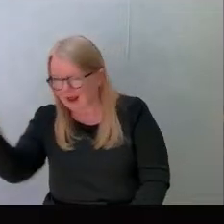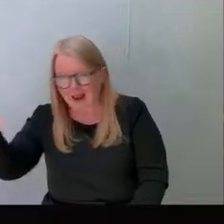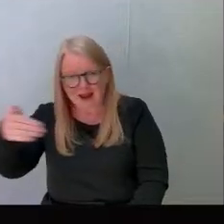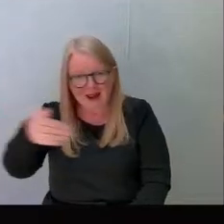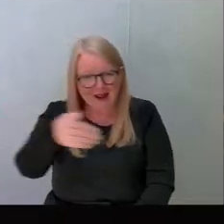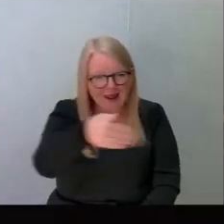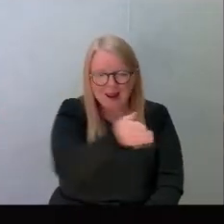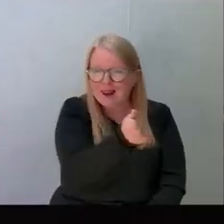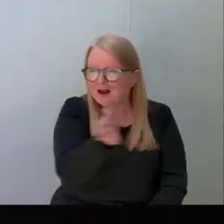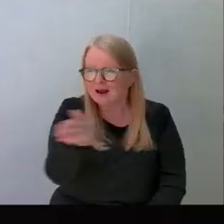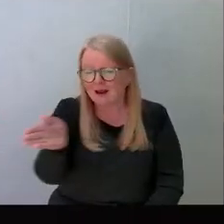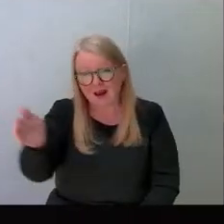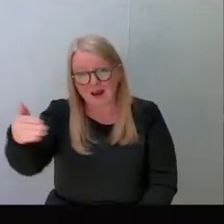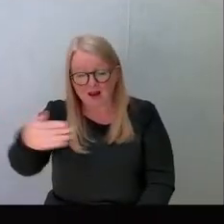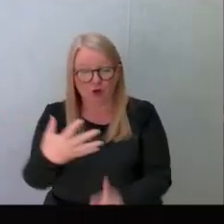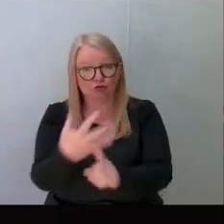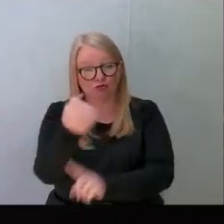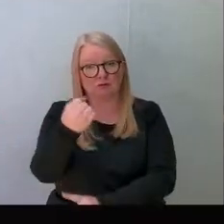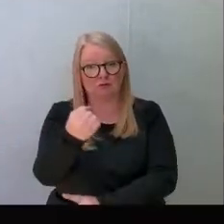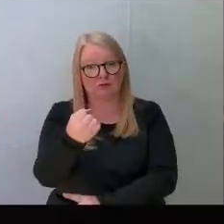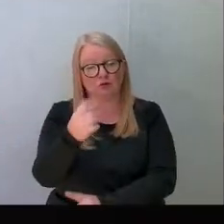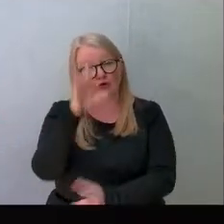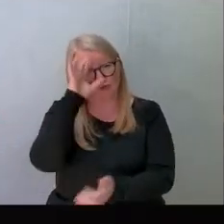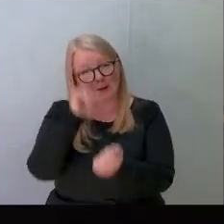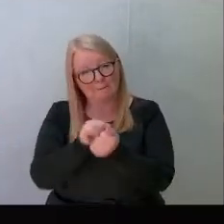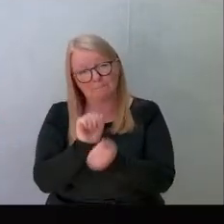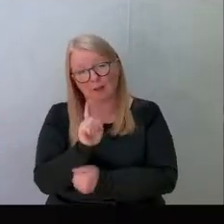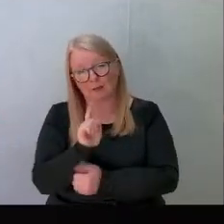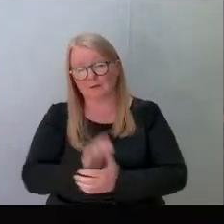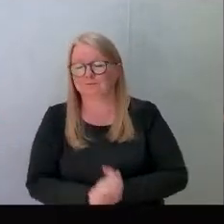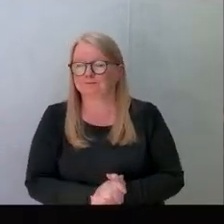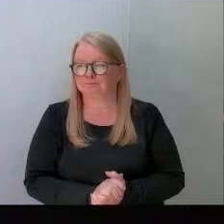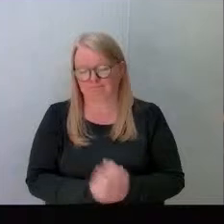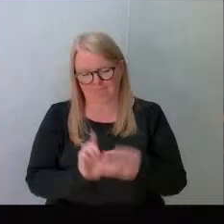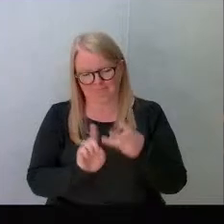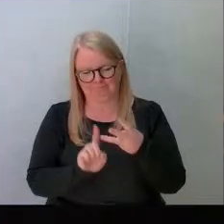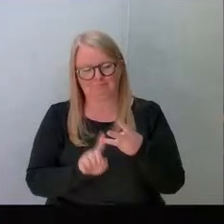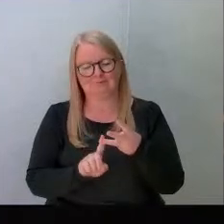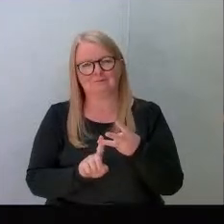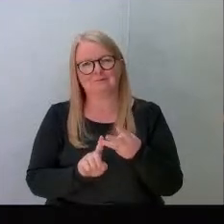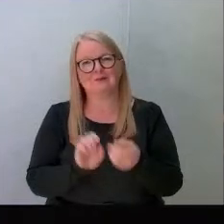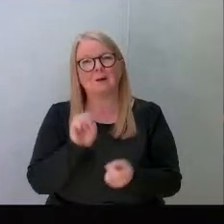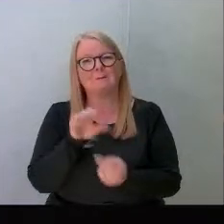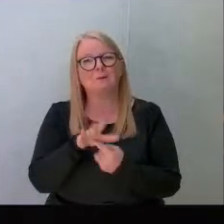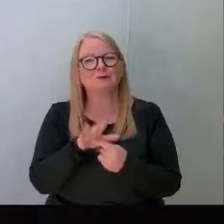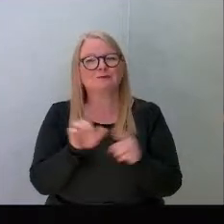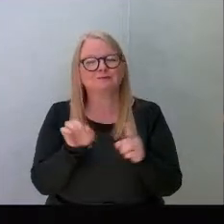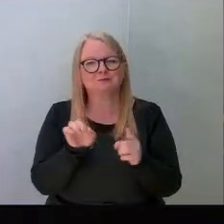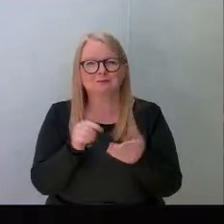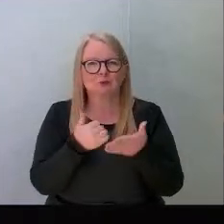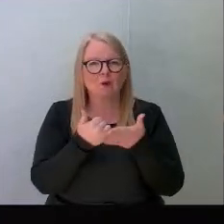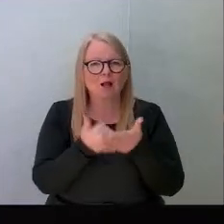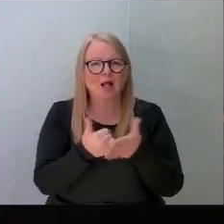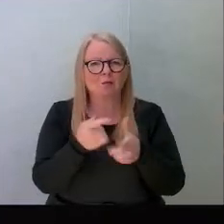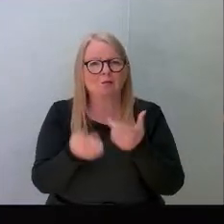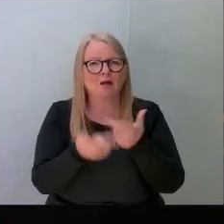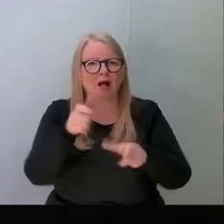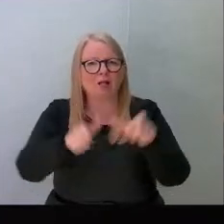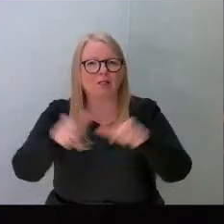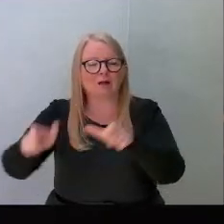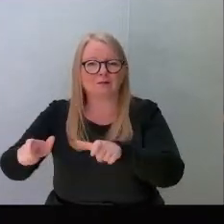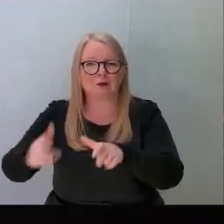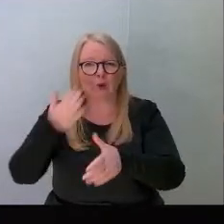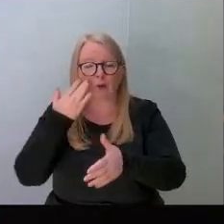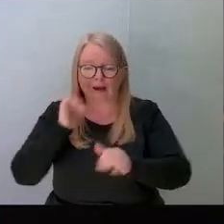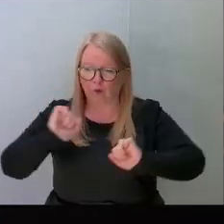that. Now, my third reflection is the importance of helping others as you progress in your own